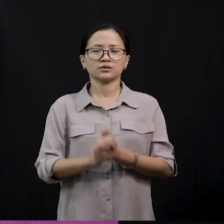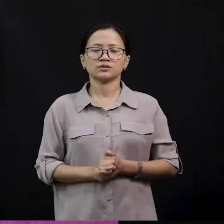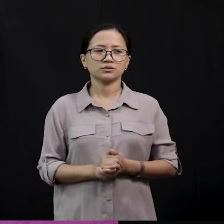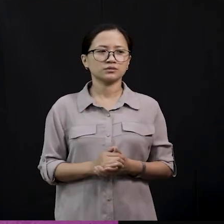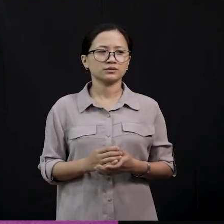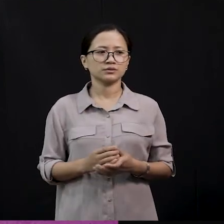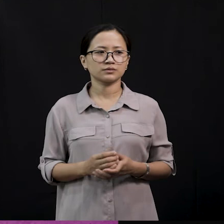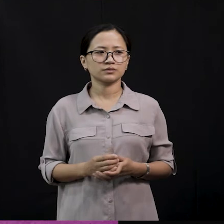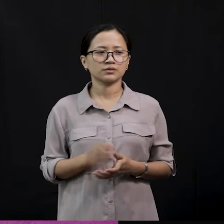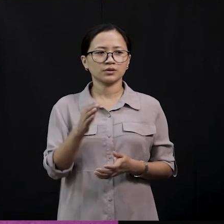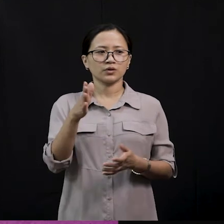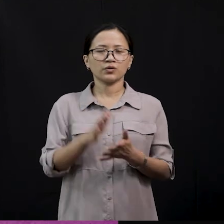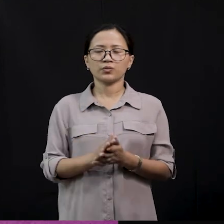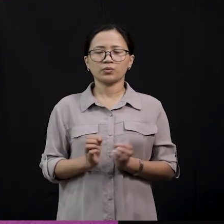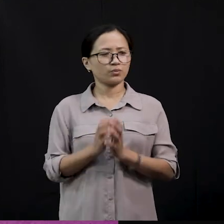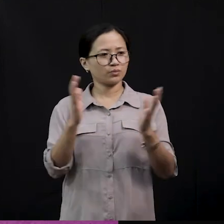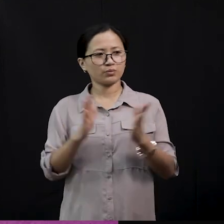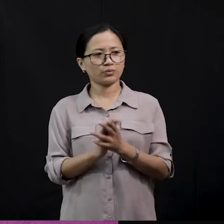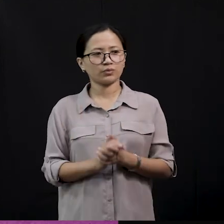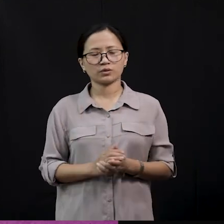sorrow in disguise. This was said by